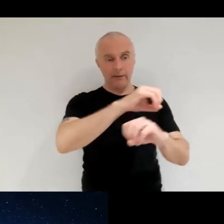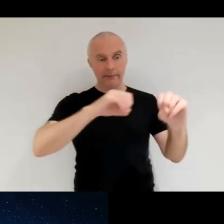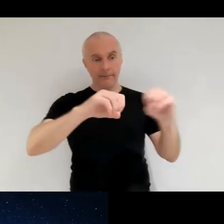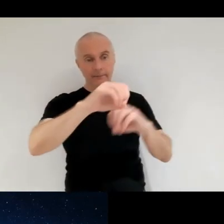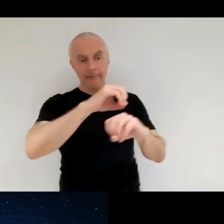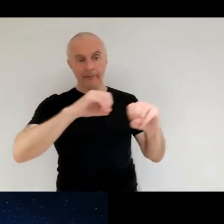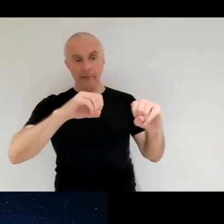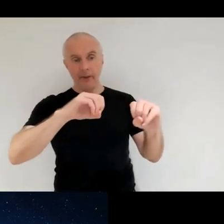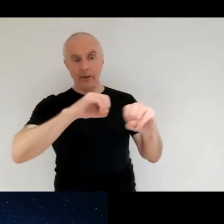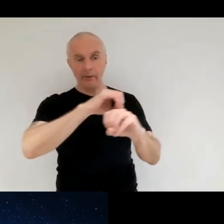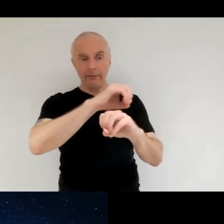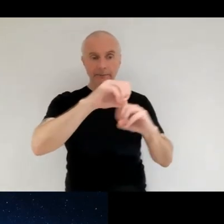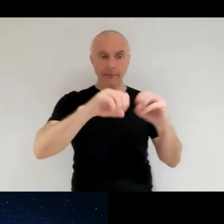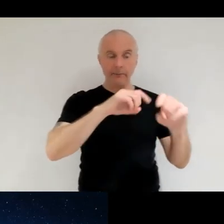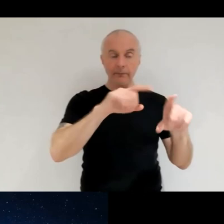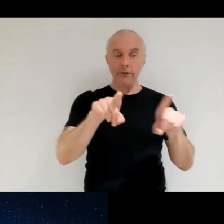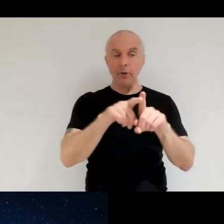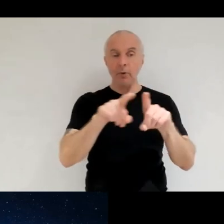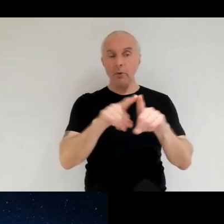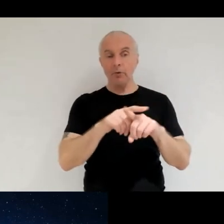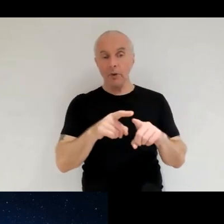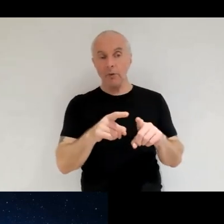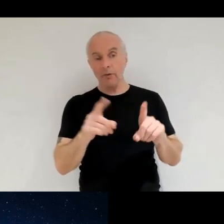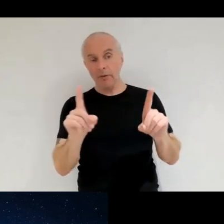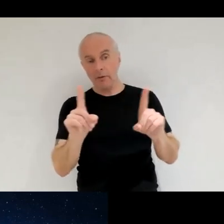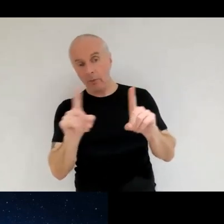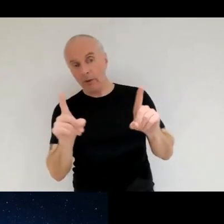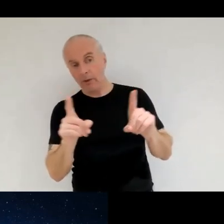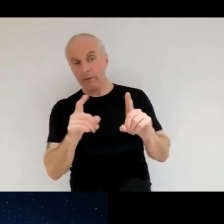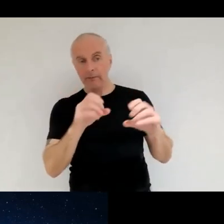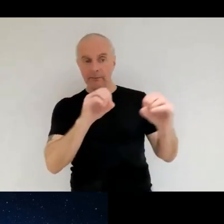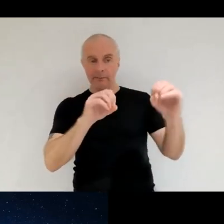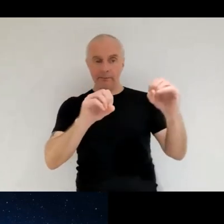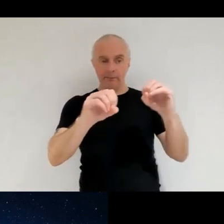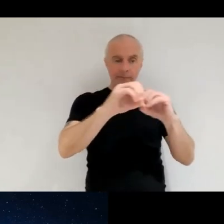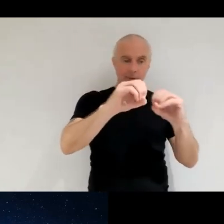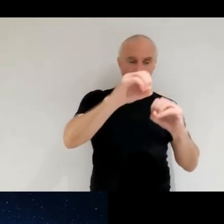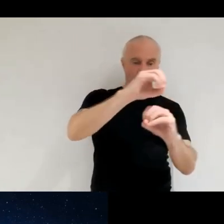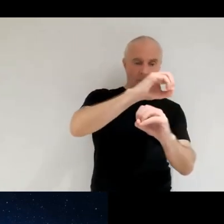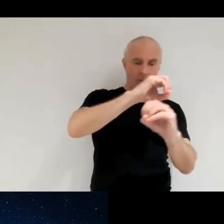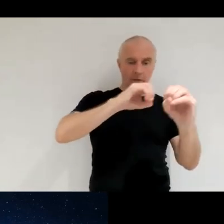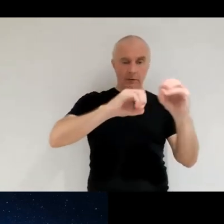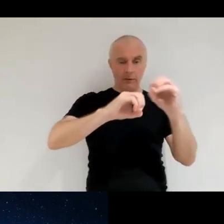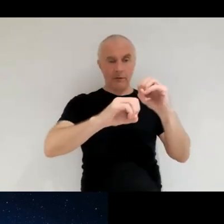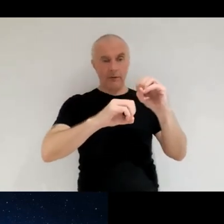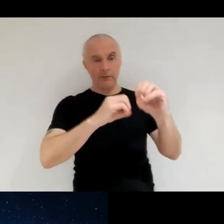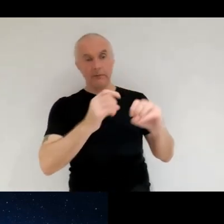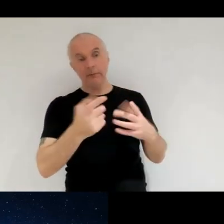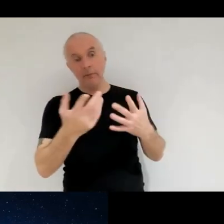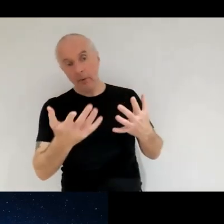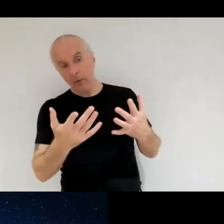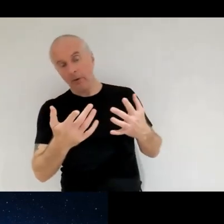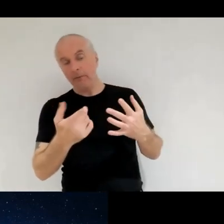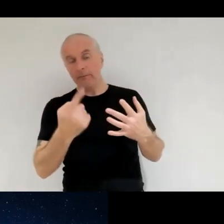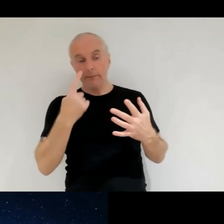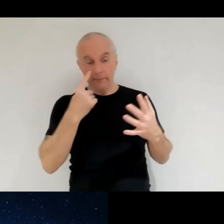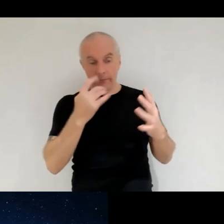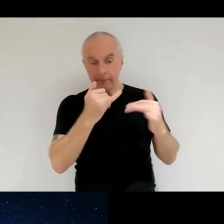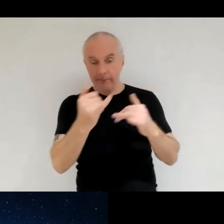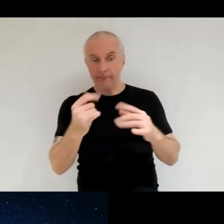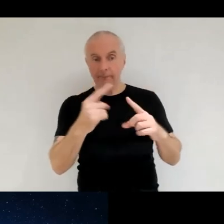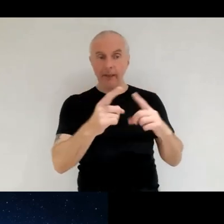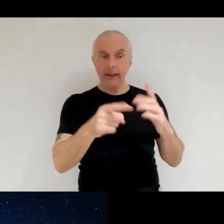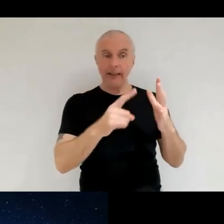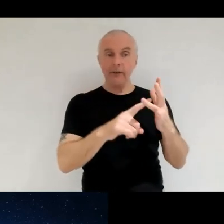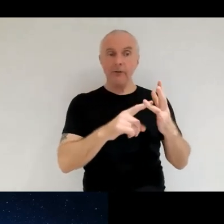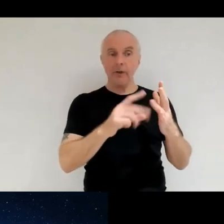weak evidence in the population, at least, for some misalignment with the spins. Now, with regards to the spin measurements on the electromagnetic side, they have